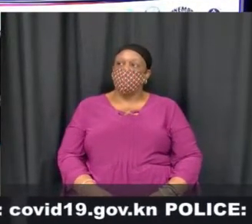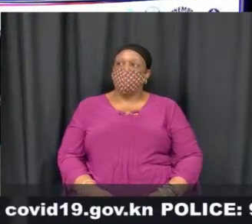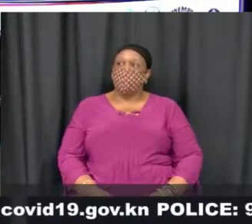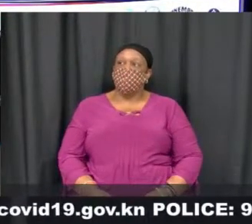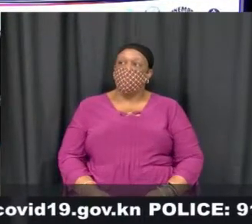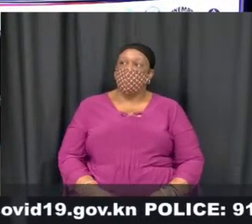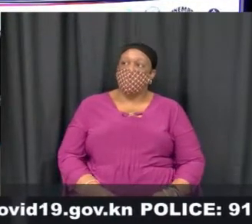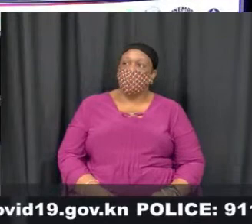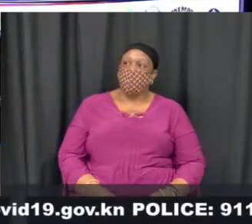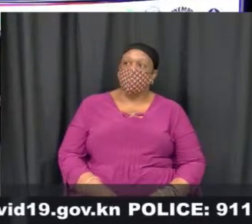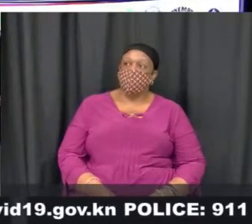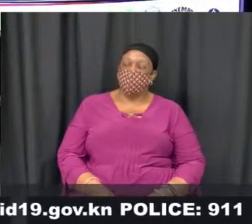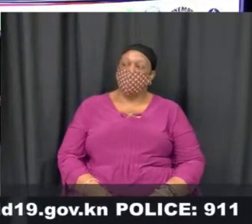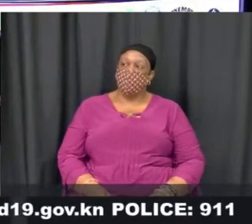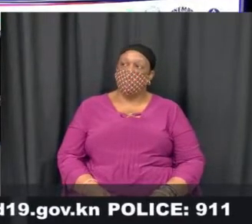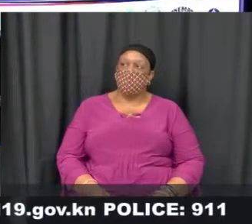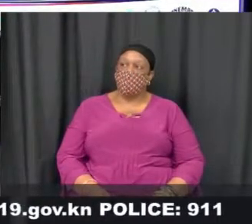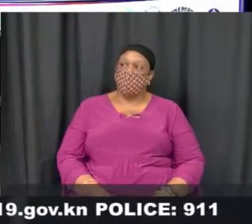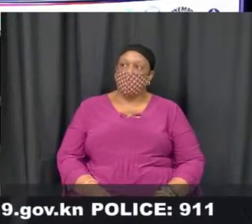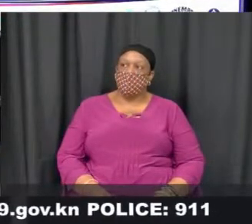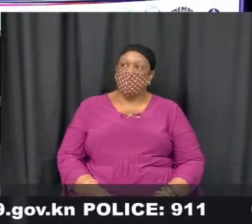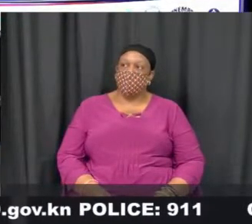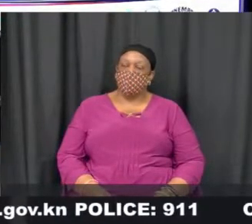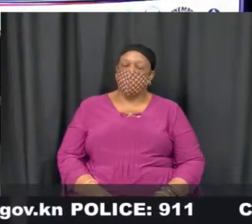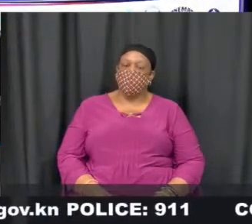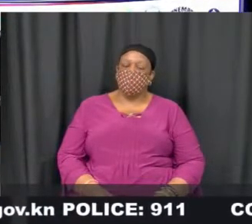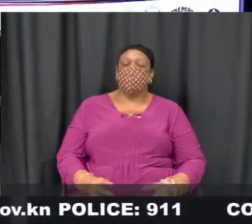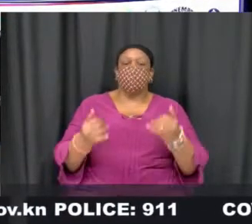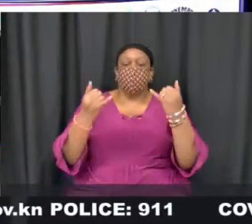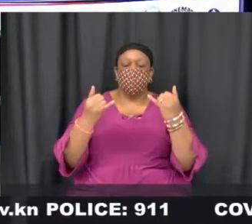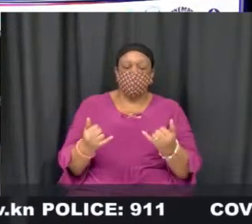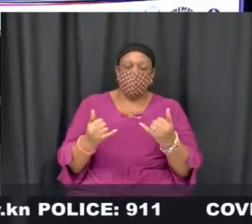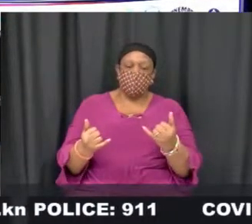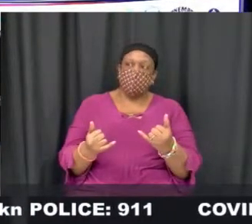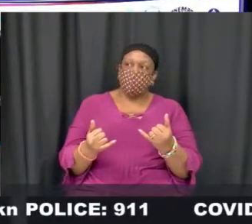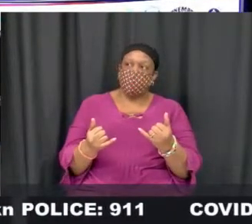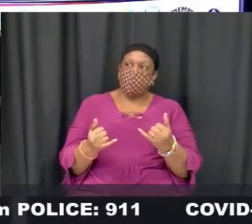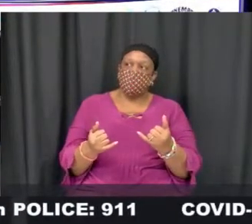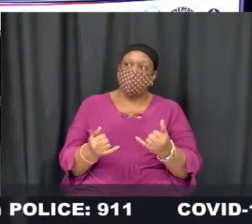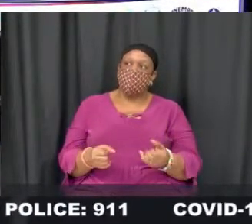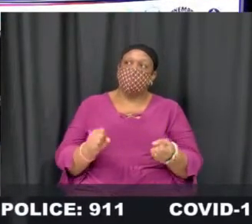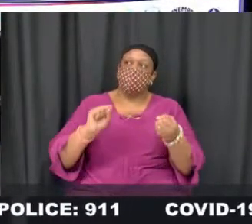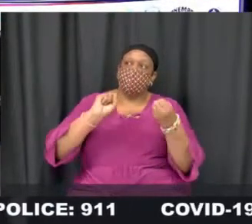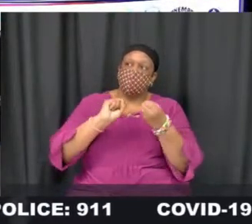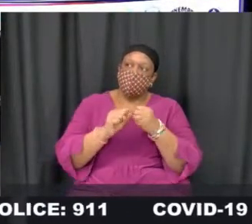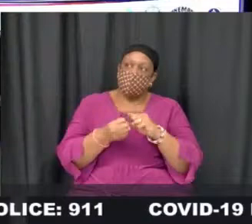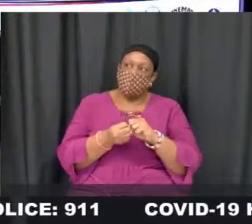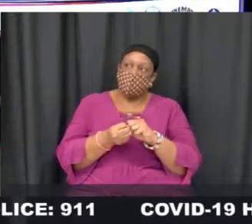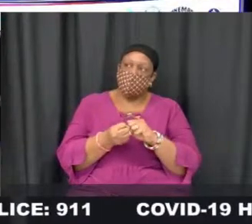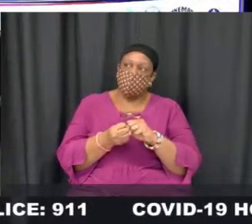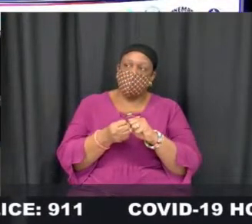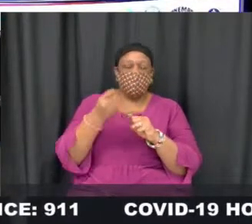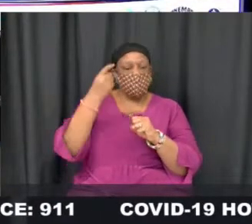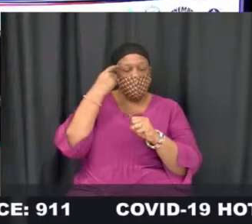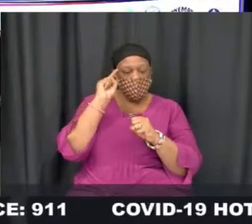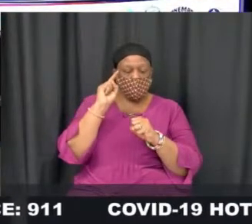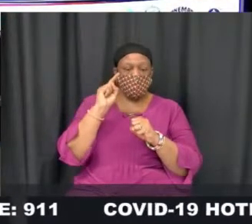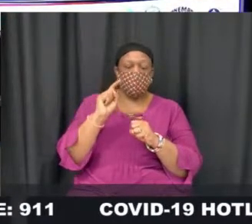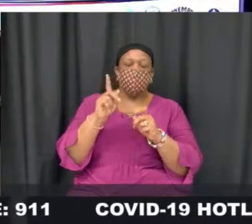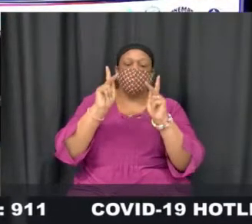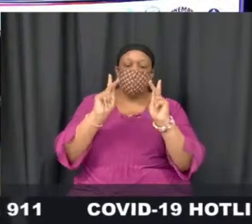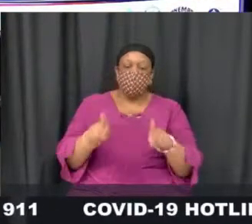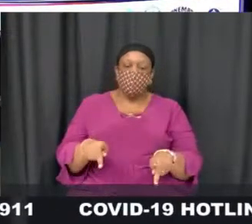Our fight, as I said all along, has been for the